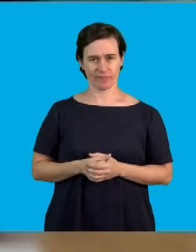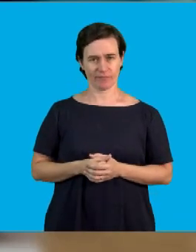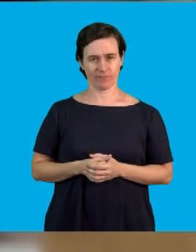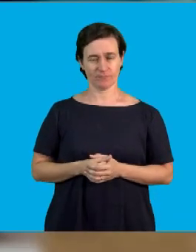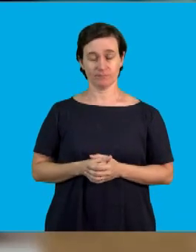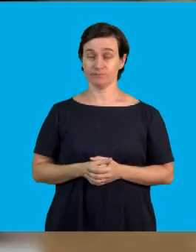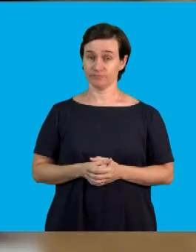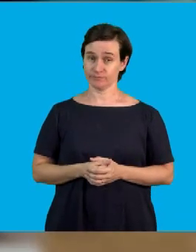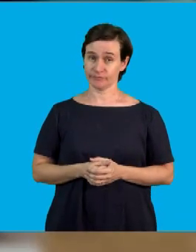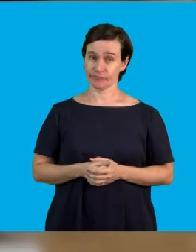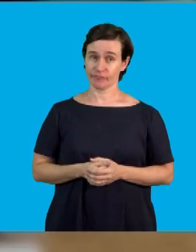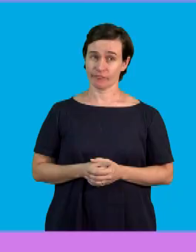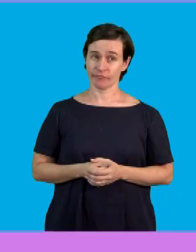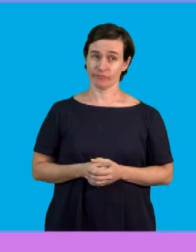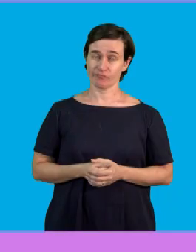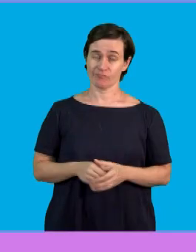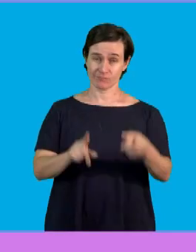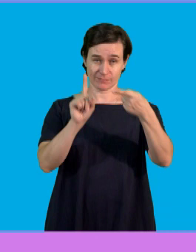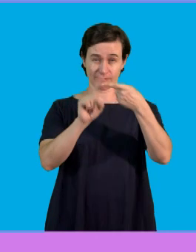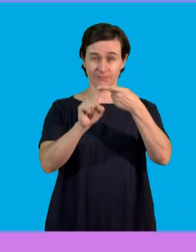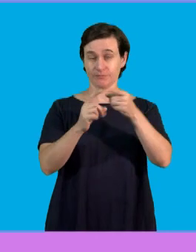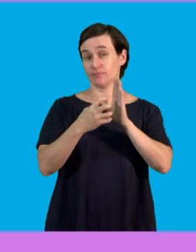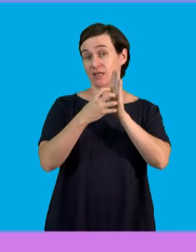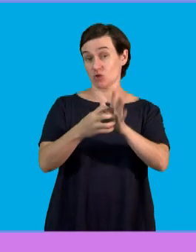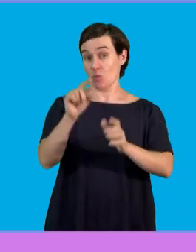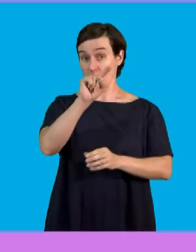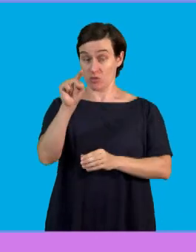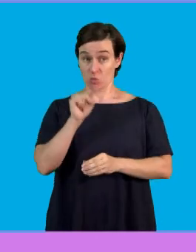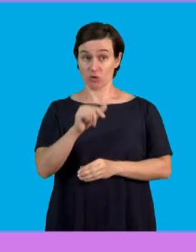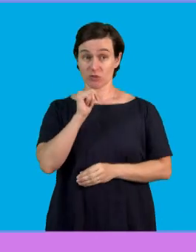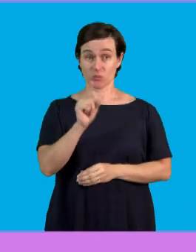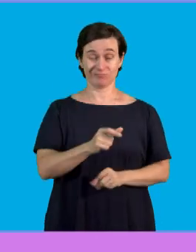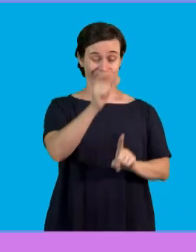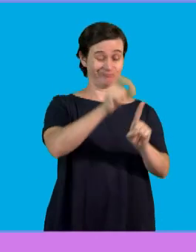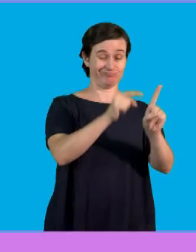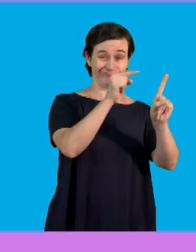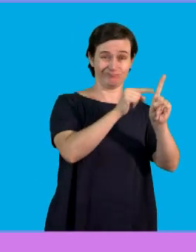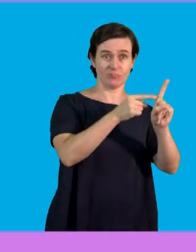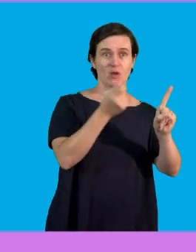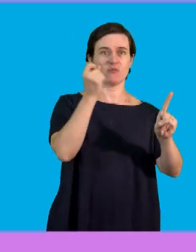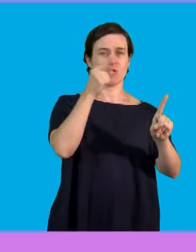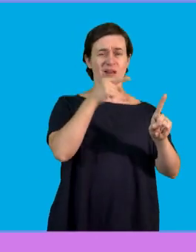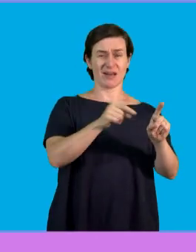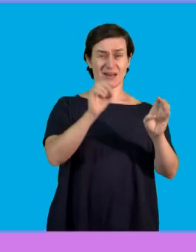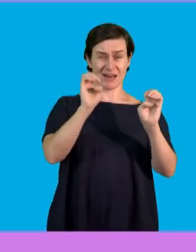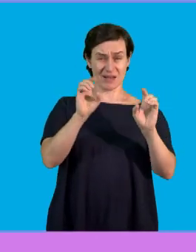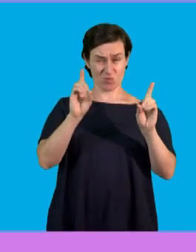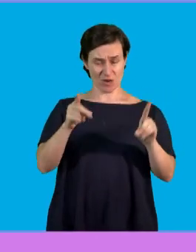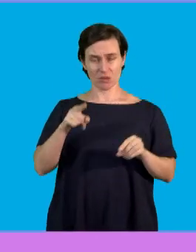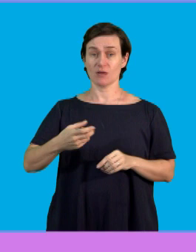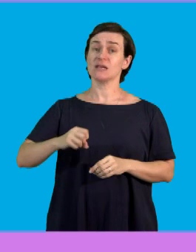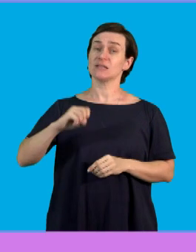questions. Firstly, let's have the first example, of which it says Mr. Jones realized